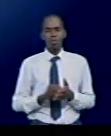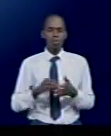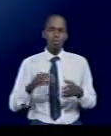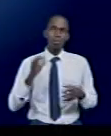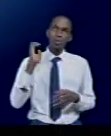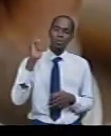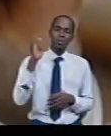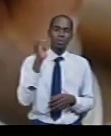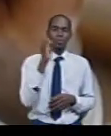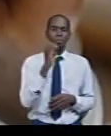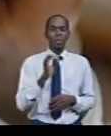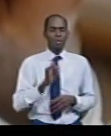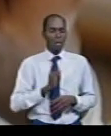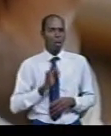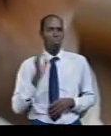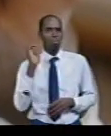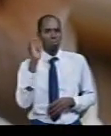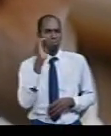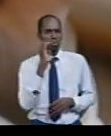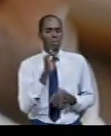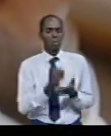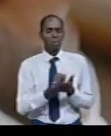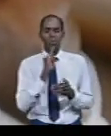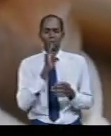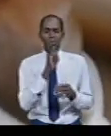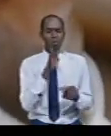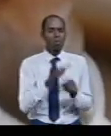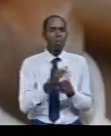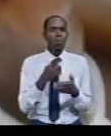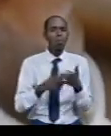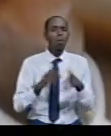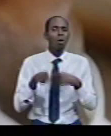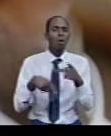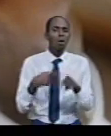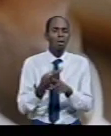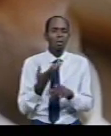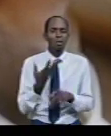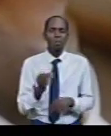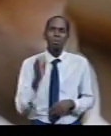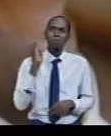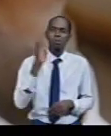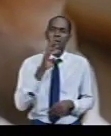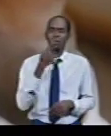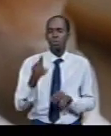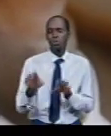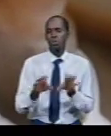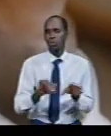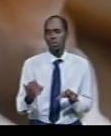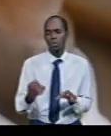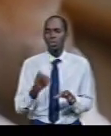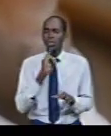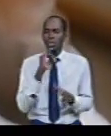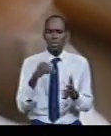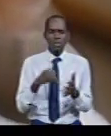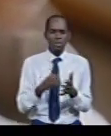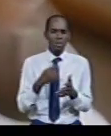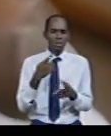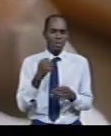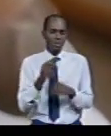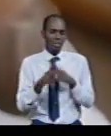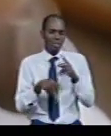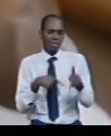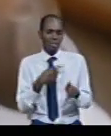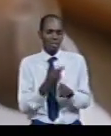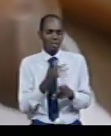evangelism. I evangelize, that's not enough. What kind of evangelism? Is it the kind